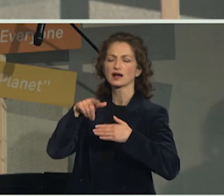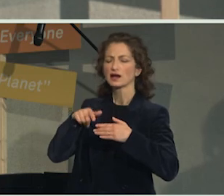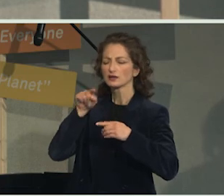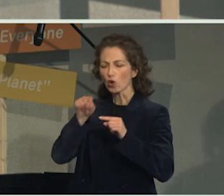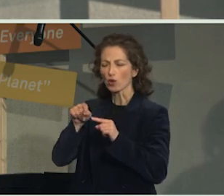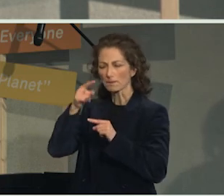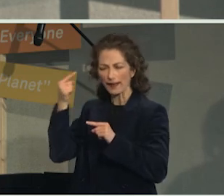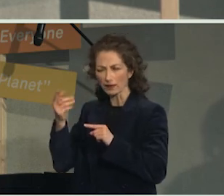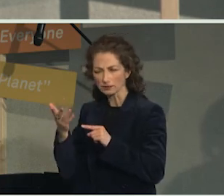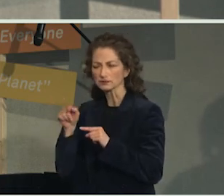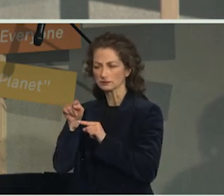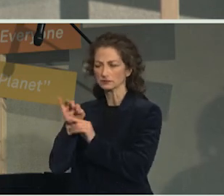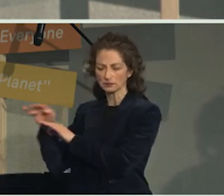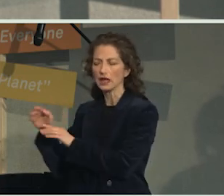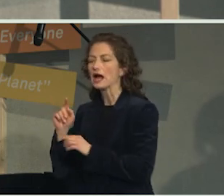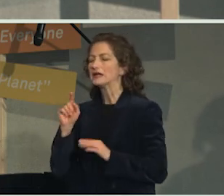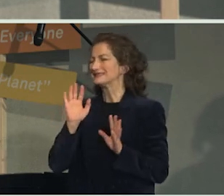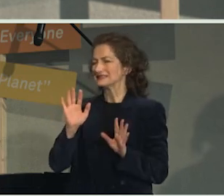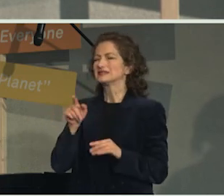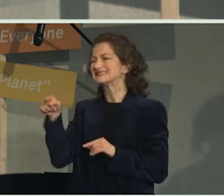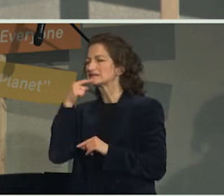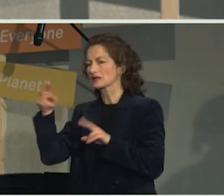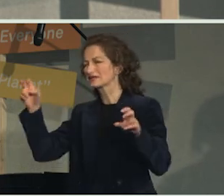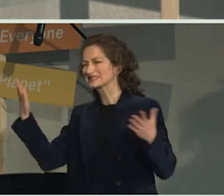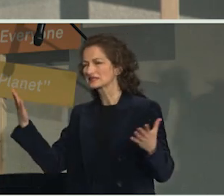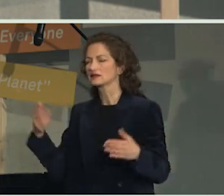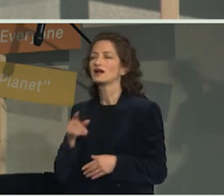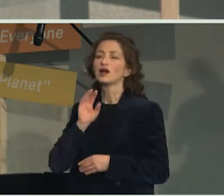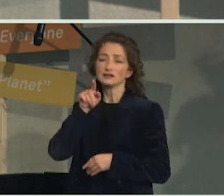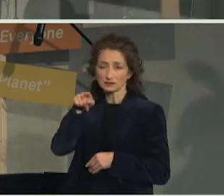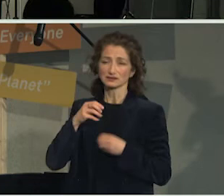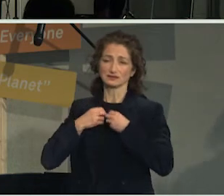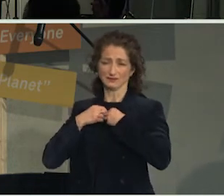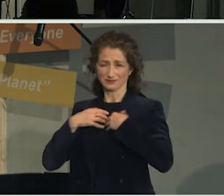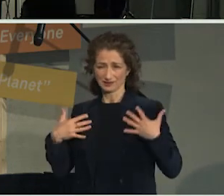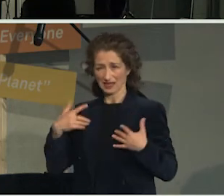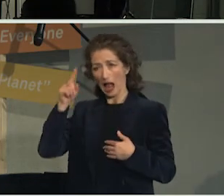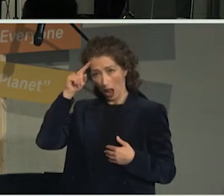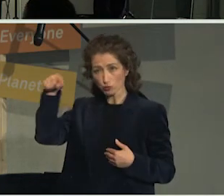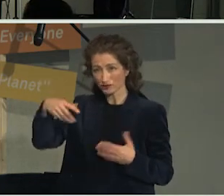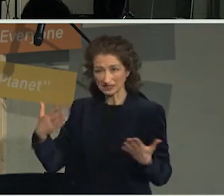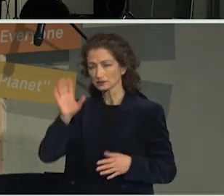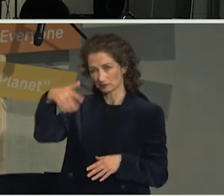Bestimmt nicht, forget whatever you believe to know about gender. Give it some love, yeah.